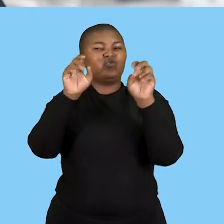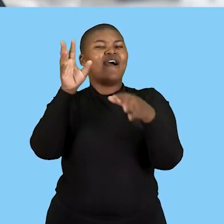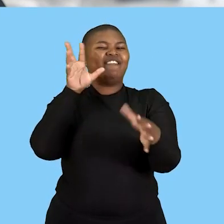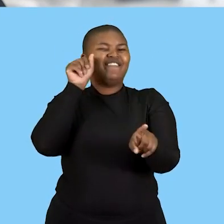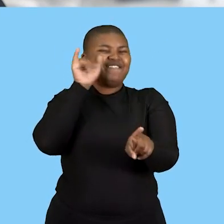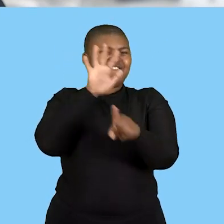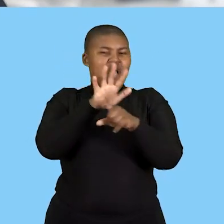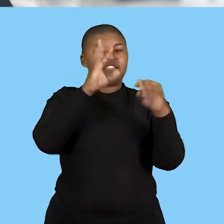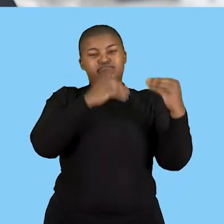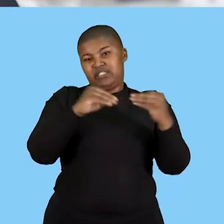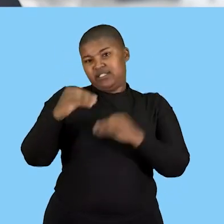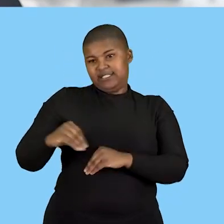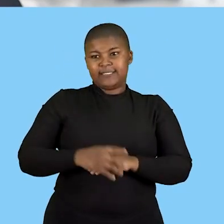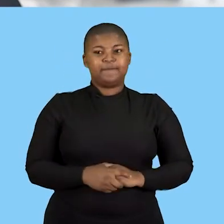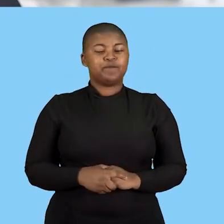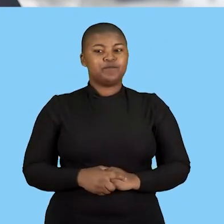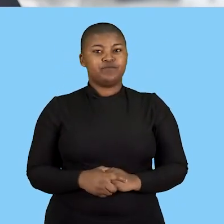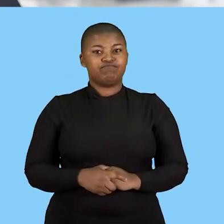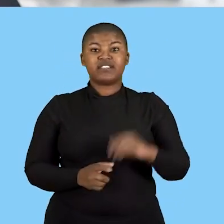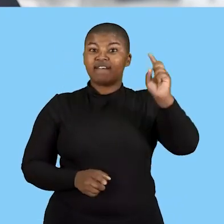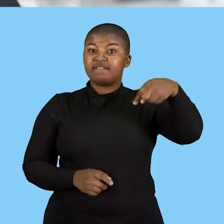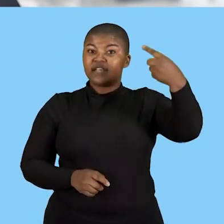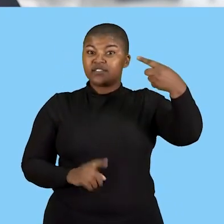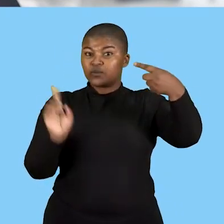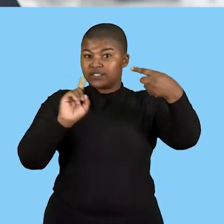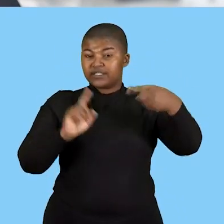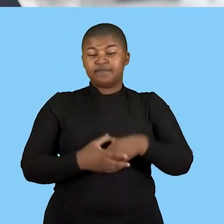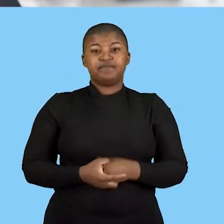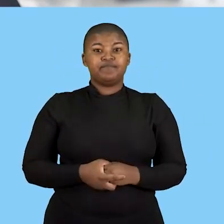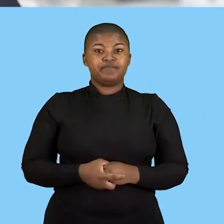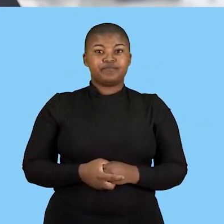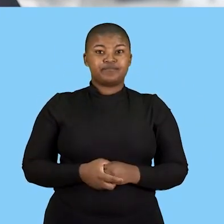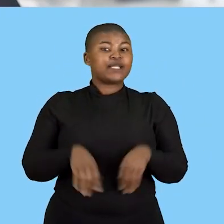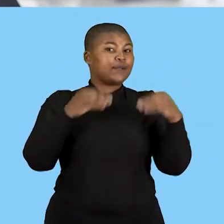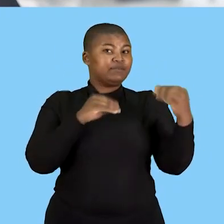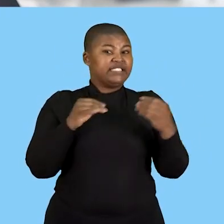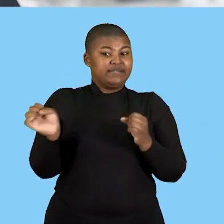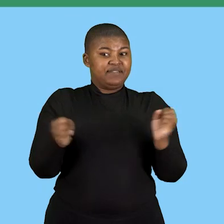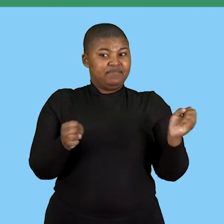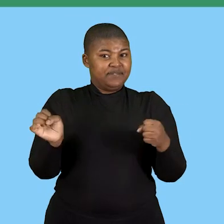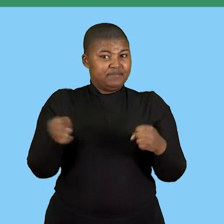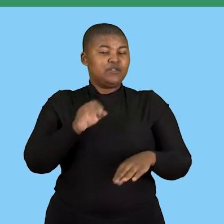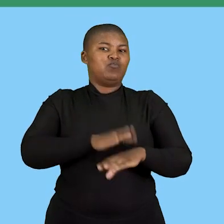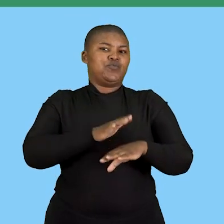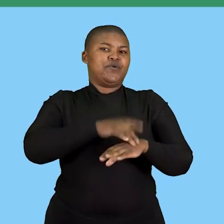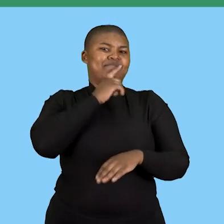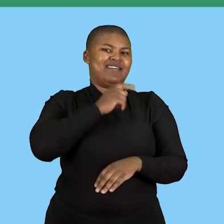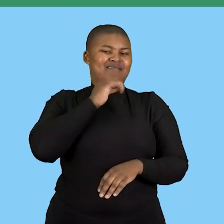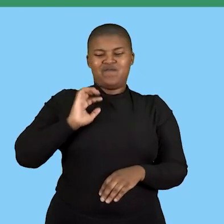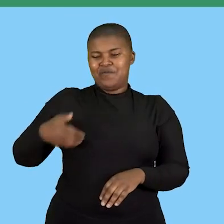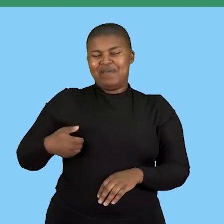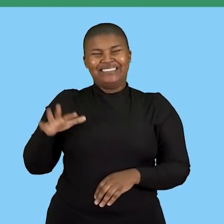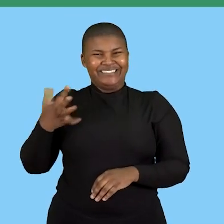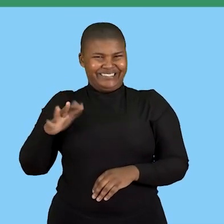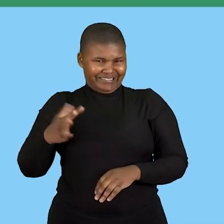affecting the business. So the first diversity issue here is that the business employs more